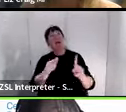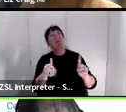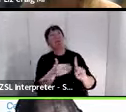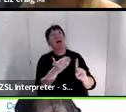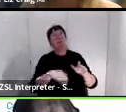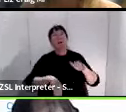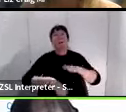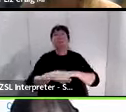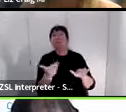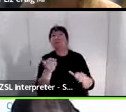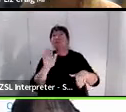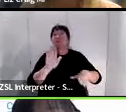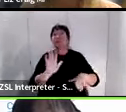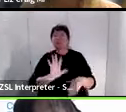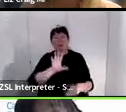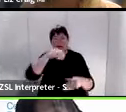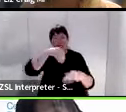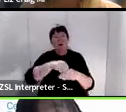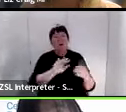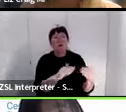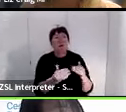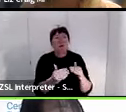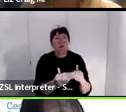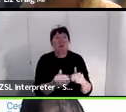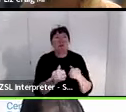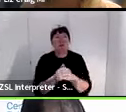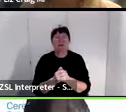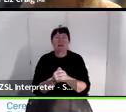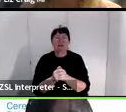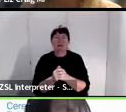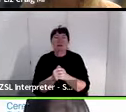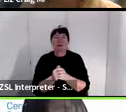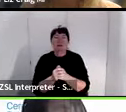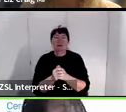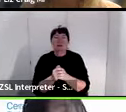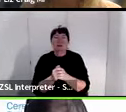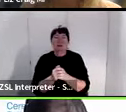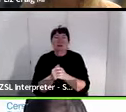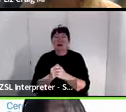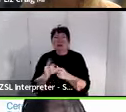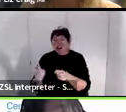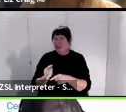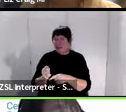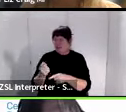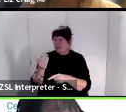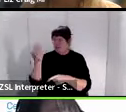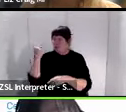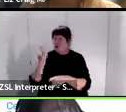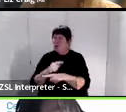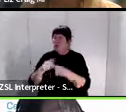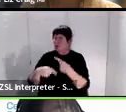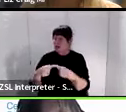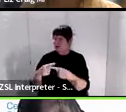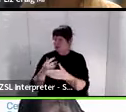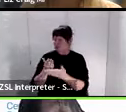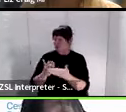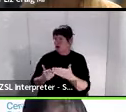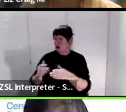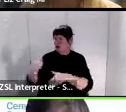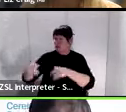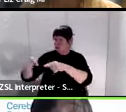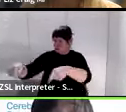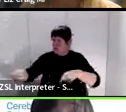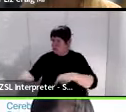stories, like people having to change their children on tables because there isn't an accessible toilet,